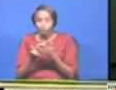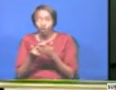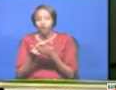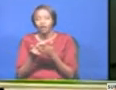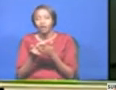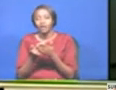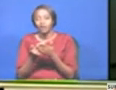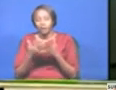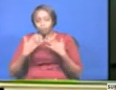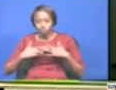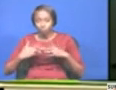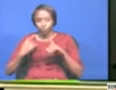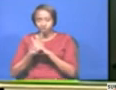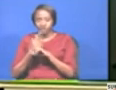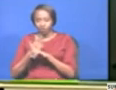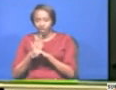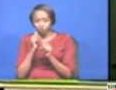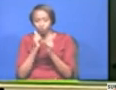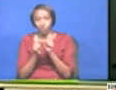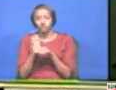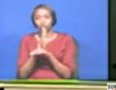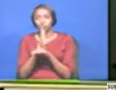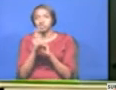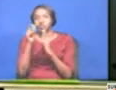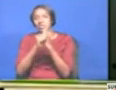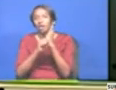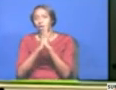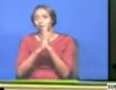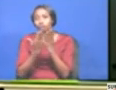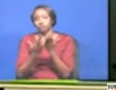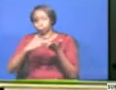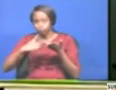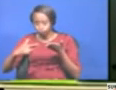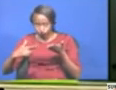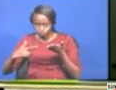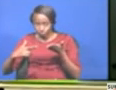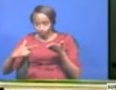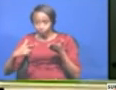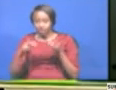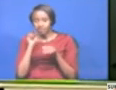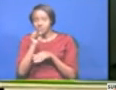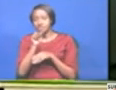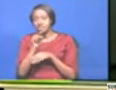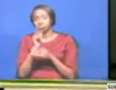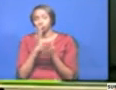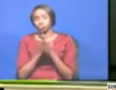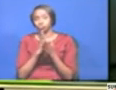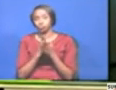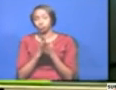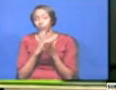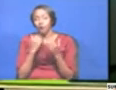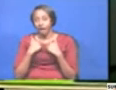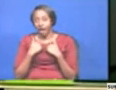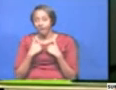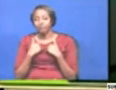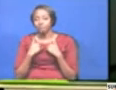in areas that did manual voting. So that figure then will obviously go up.